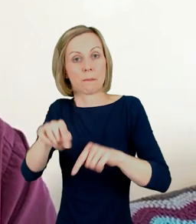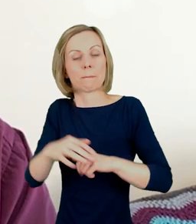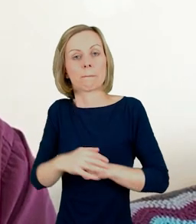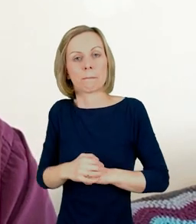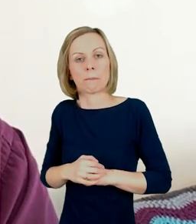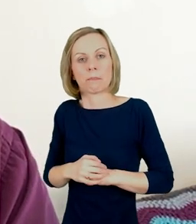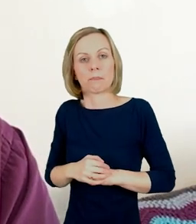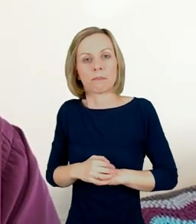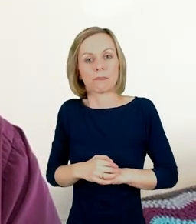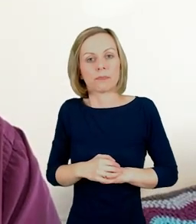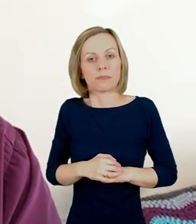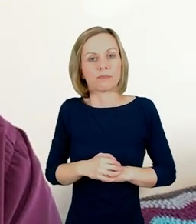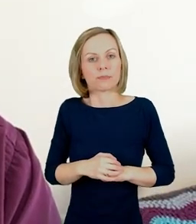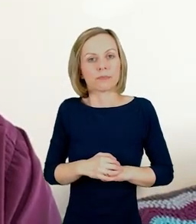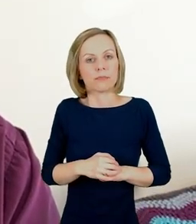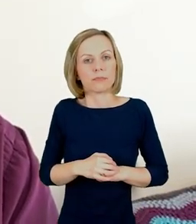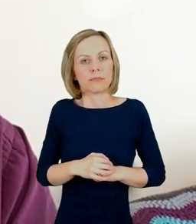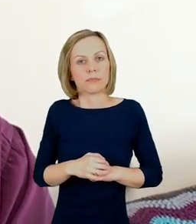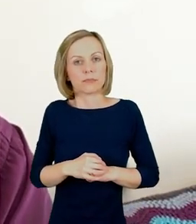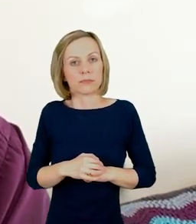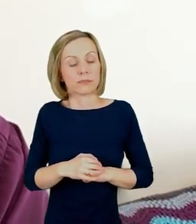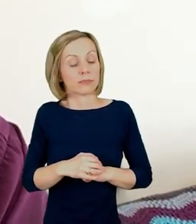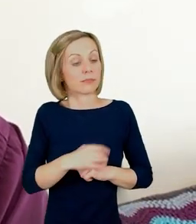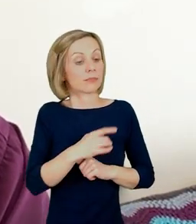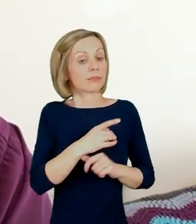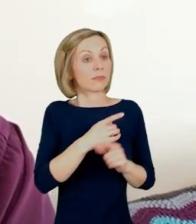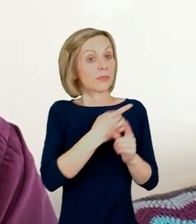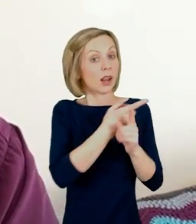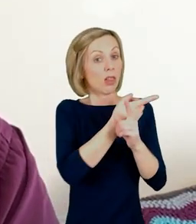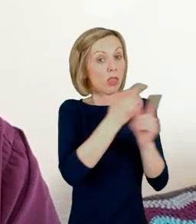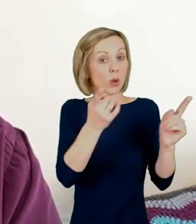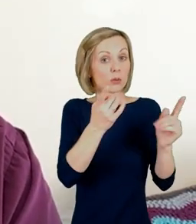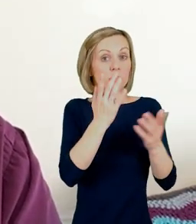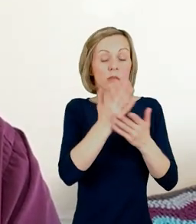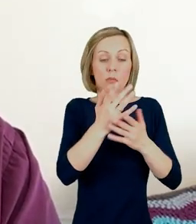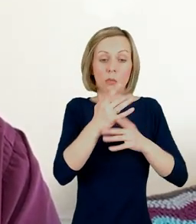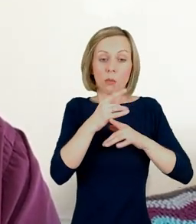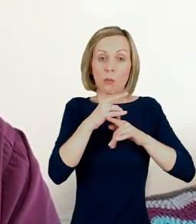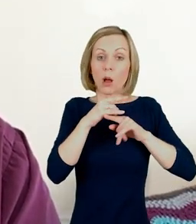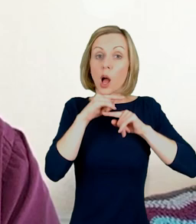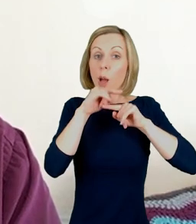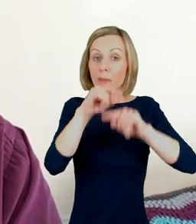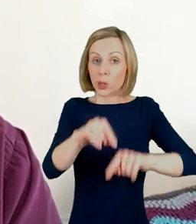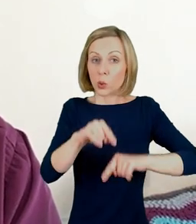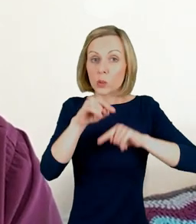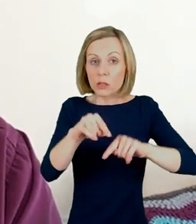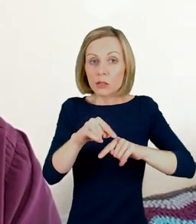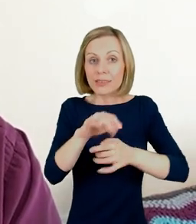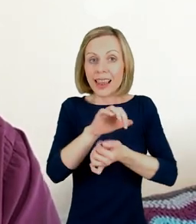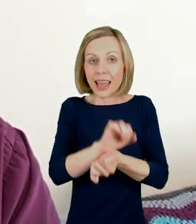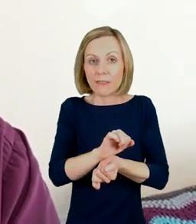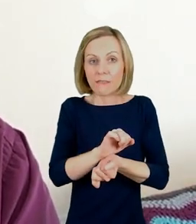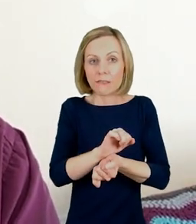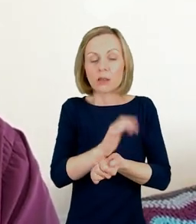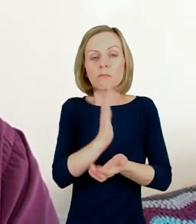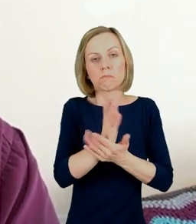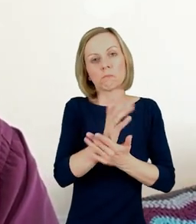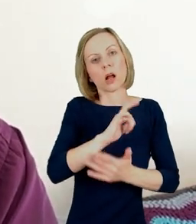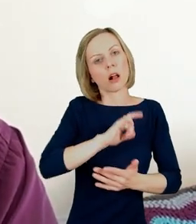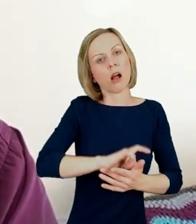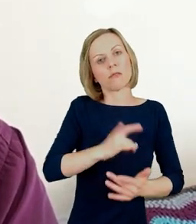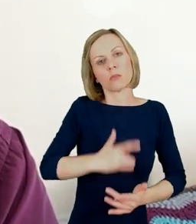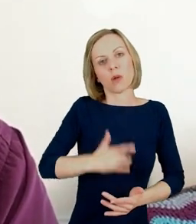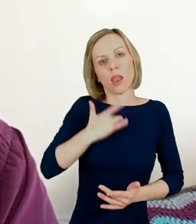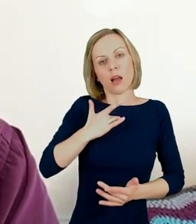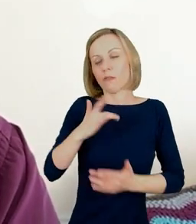Arthkara. Lives of comfort are lived by those who abuse slaves, mocking the promise of